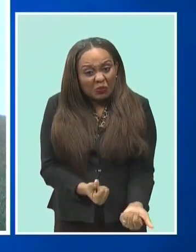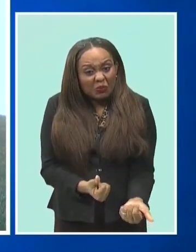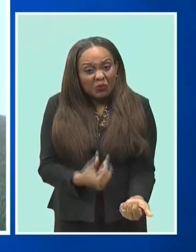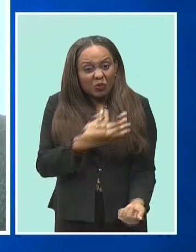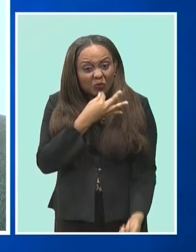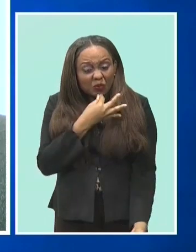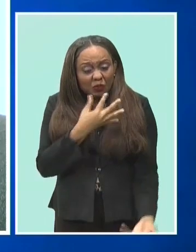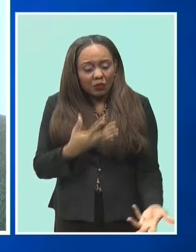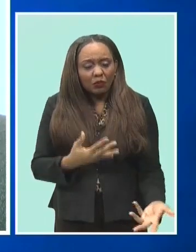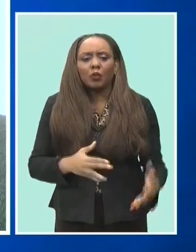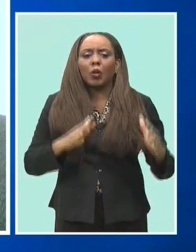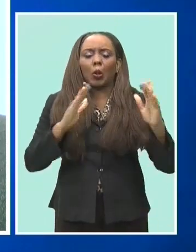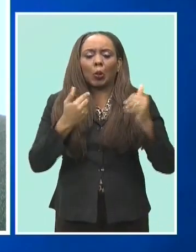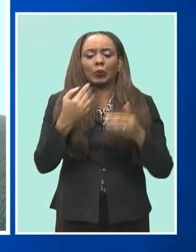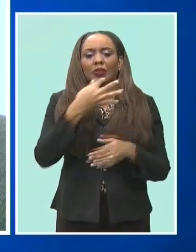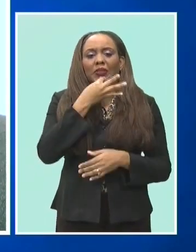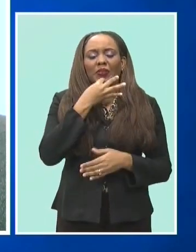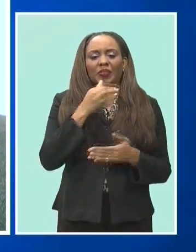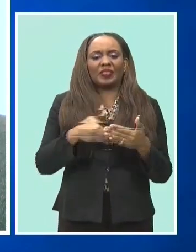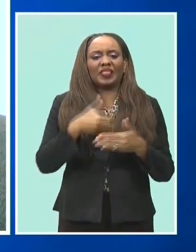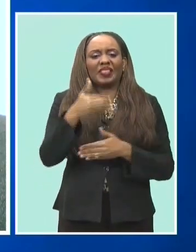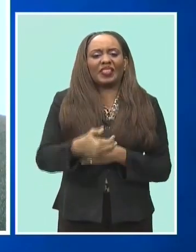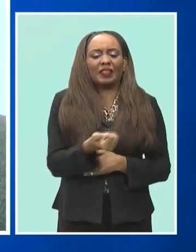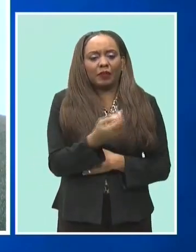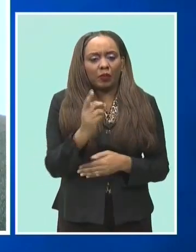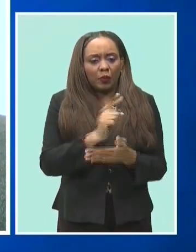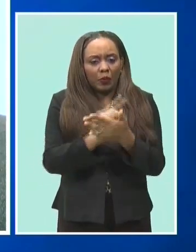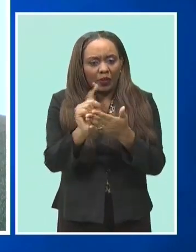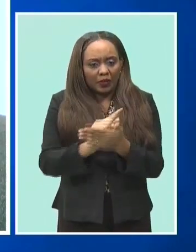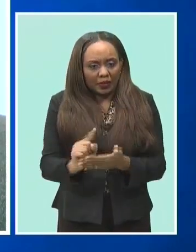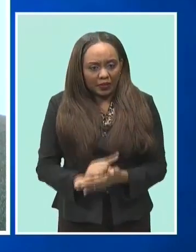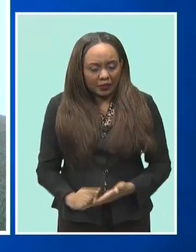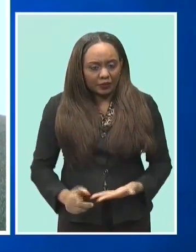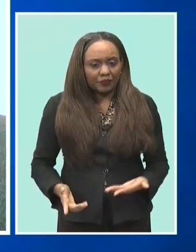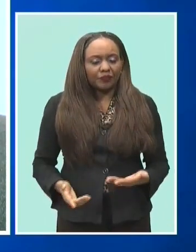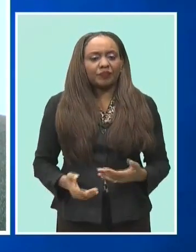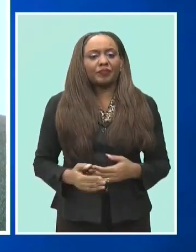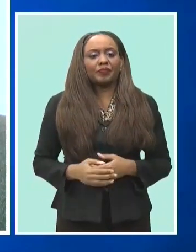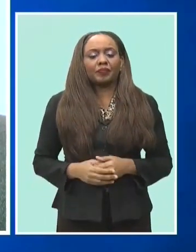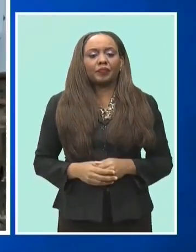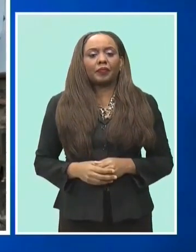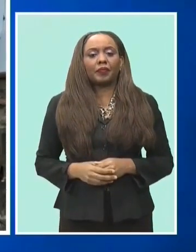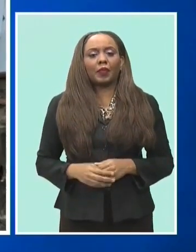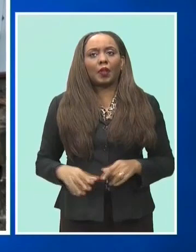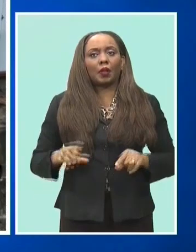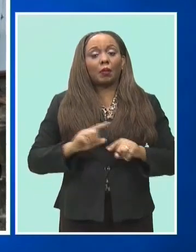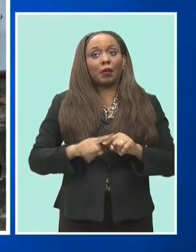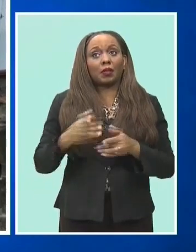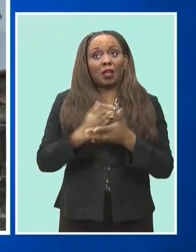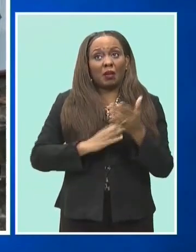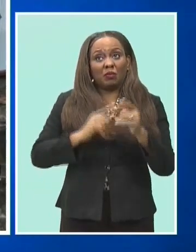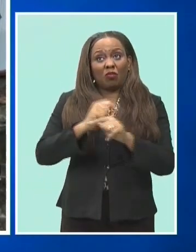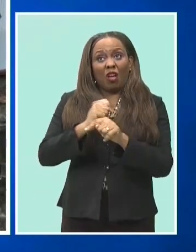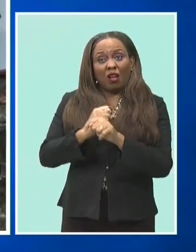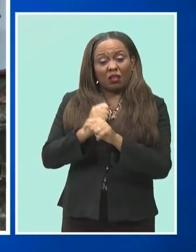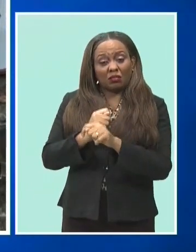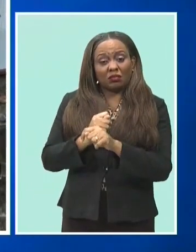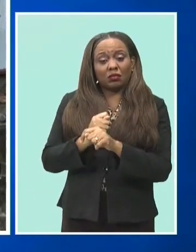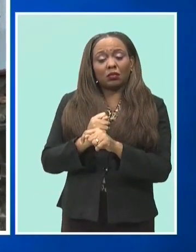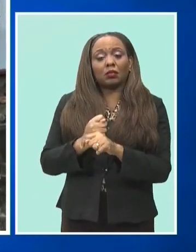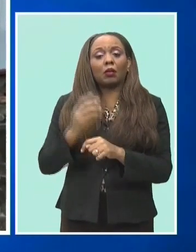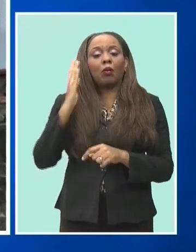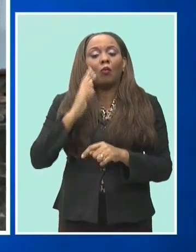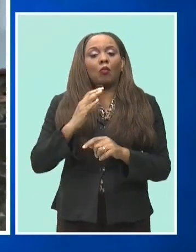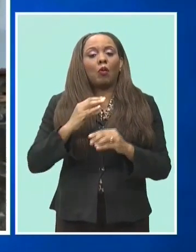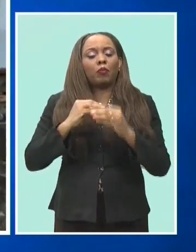the next couple of weeks it will be closed. But what we can give the public the assurance is that some of those vehicles that were in the workshop, we're getting them back